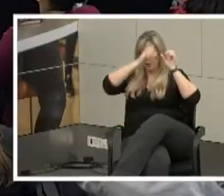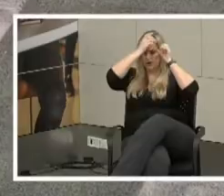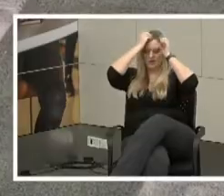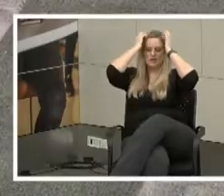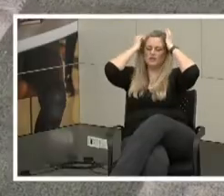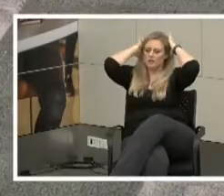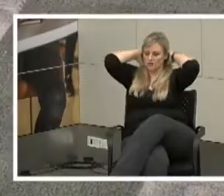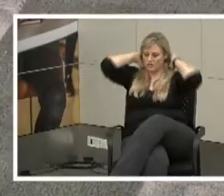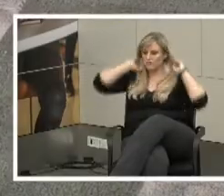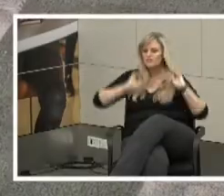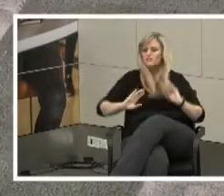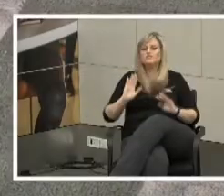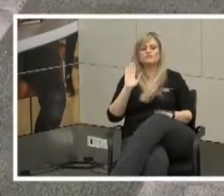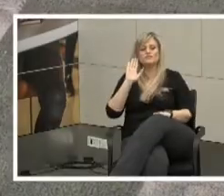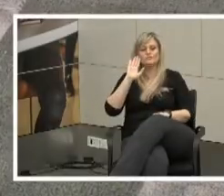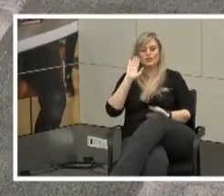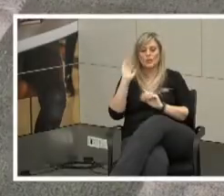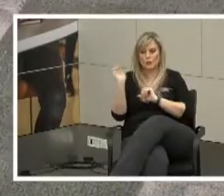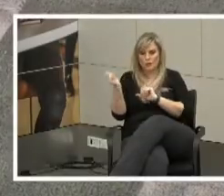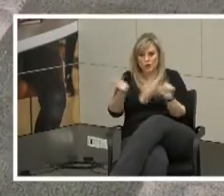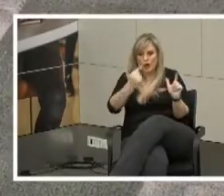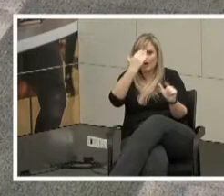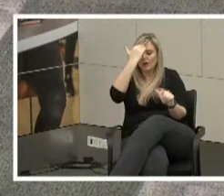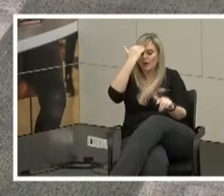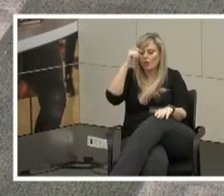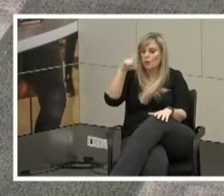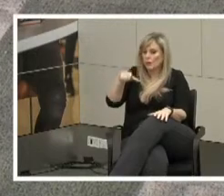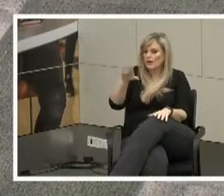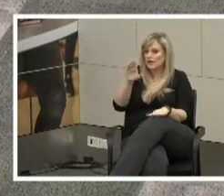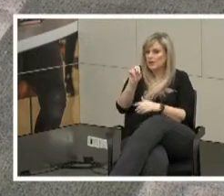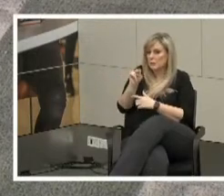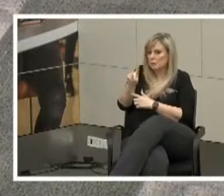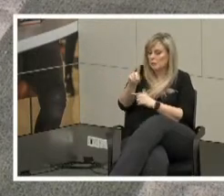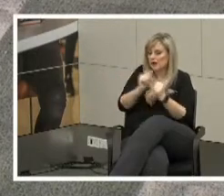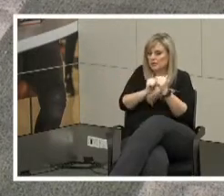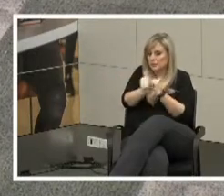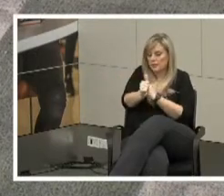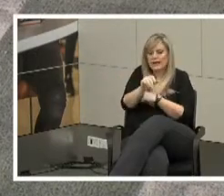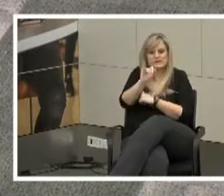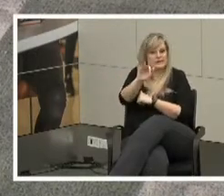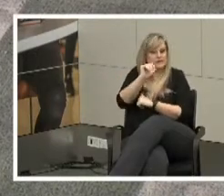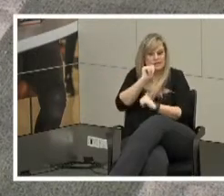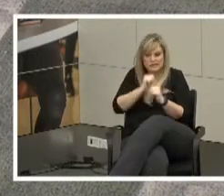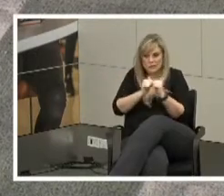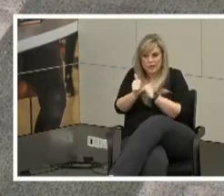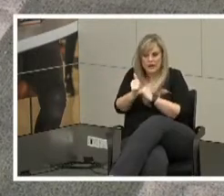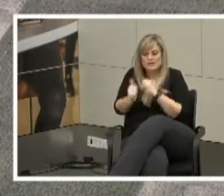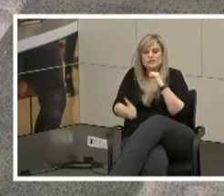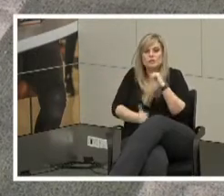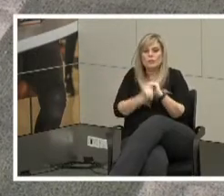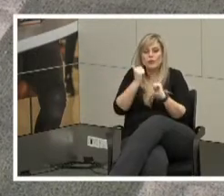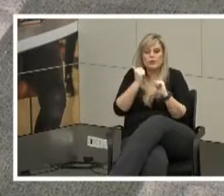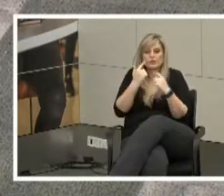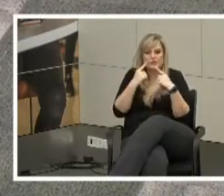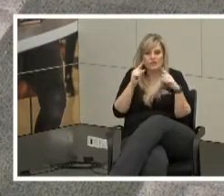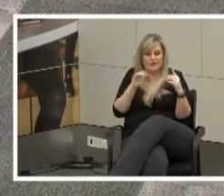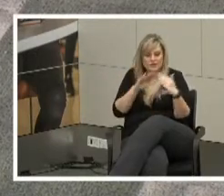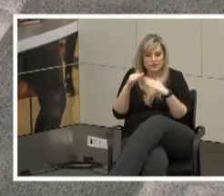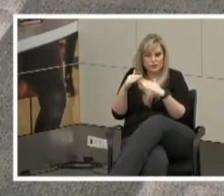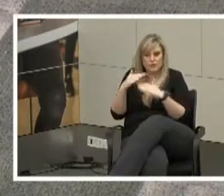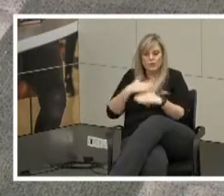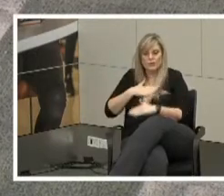speak we all know that we need a bond if we don't get a bond the most effective Community will be my district number